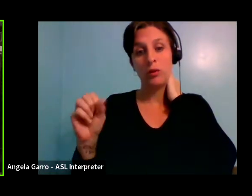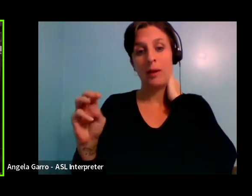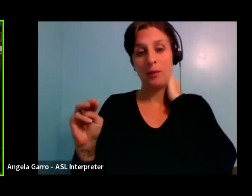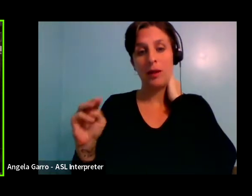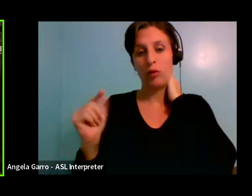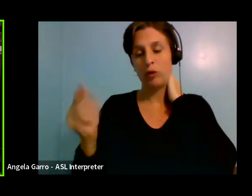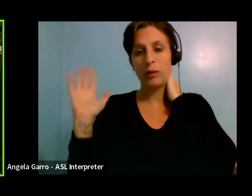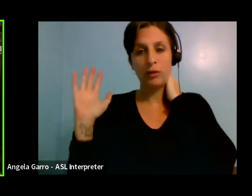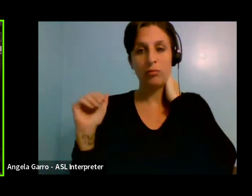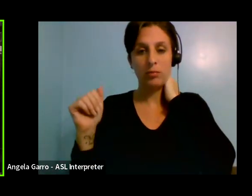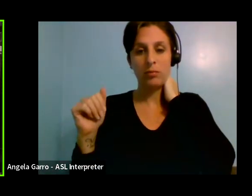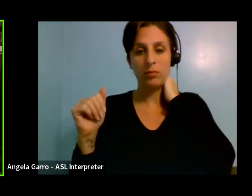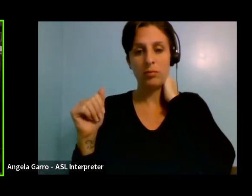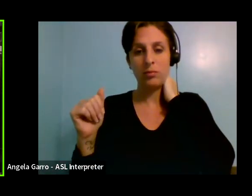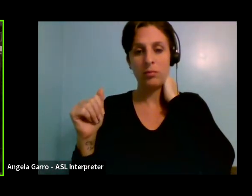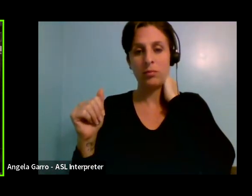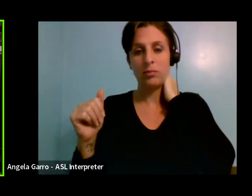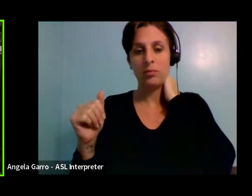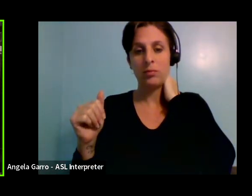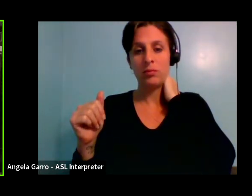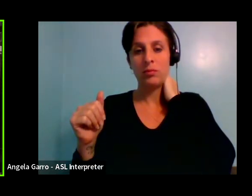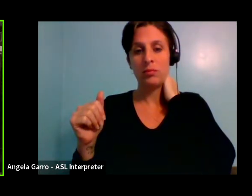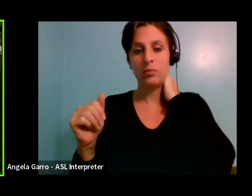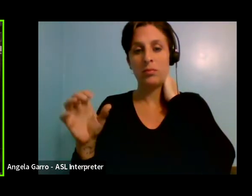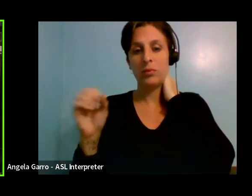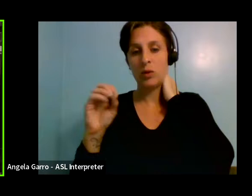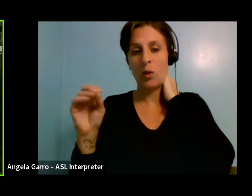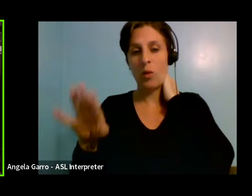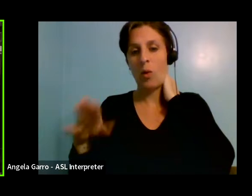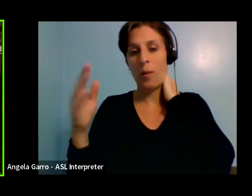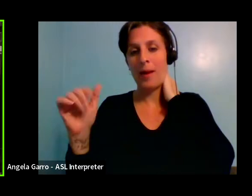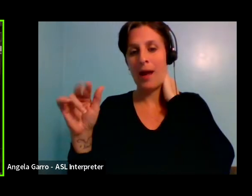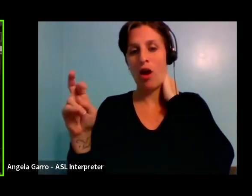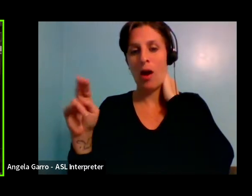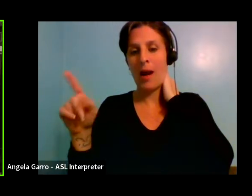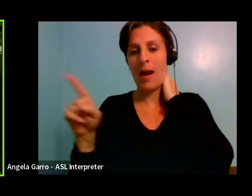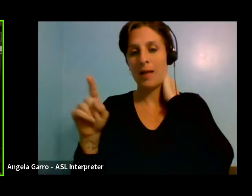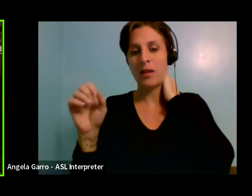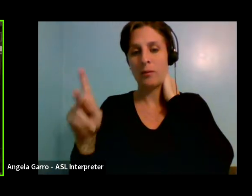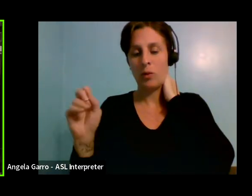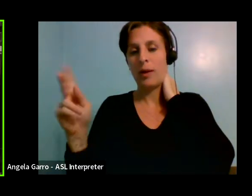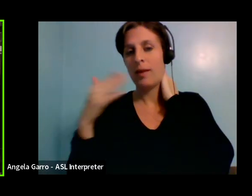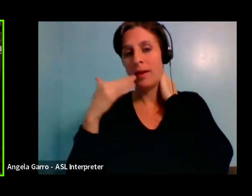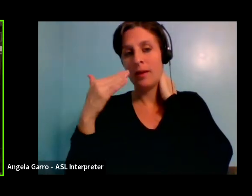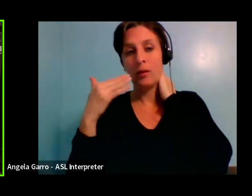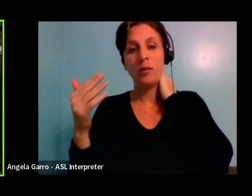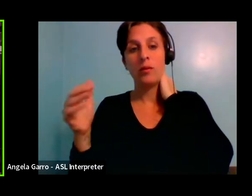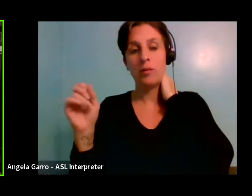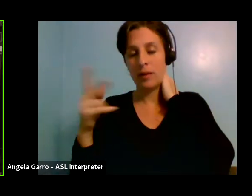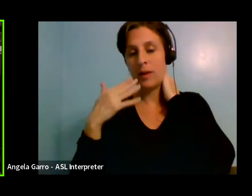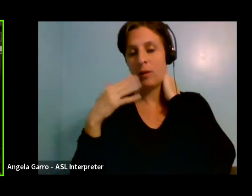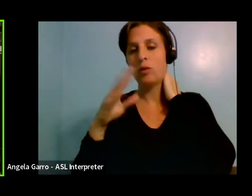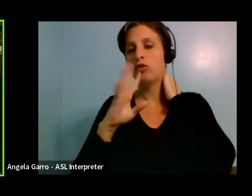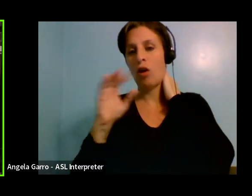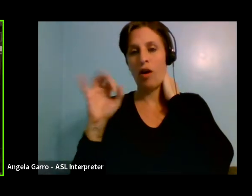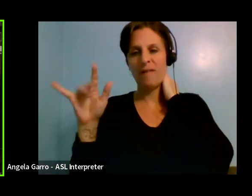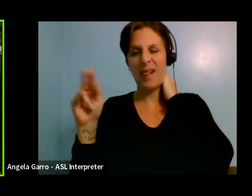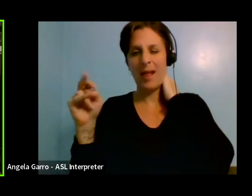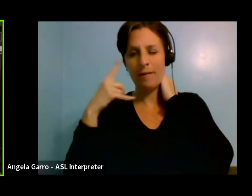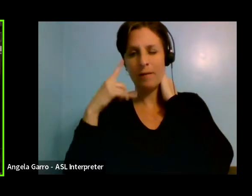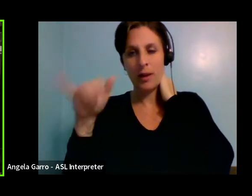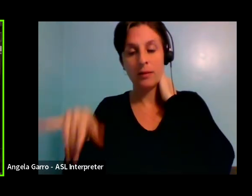so. Okay. We'll open up Aragon as an opportunity. Okay, thank you. Yeah, thank you. We'll talk offline for